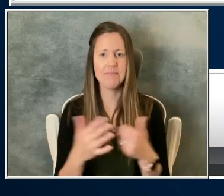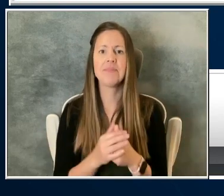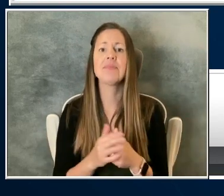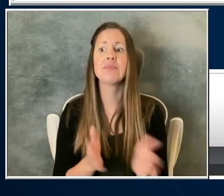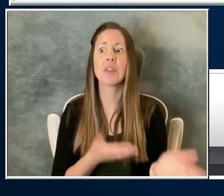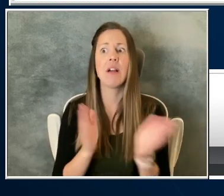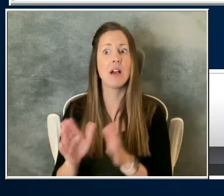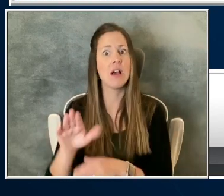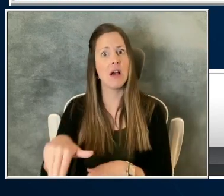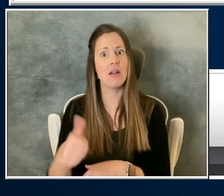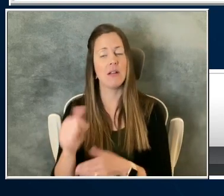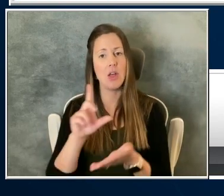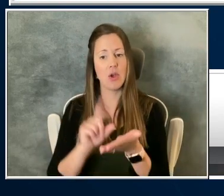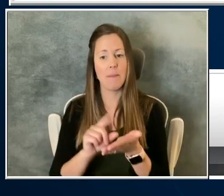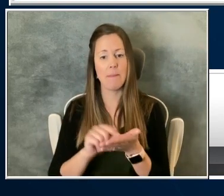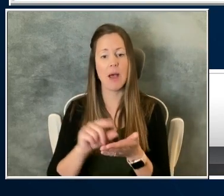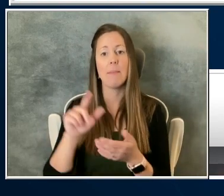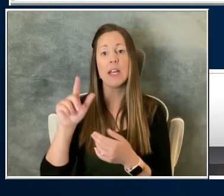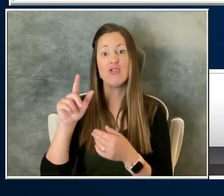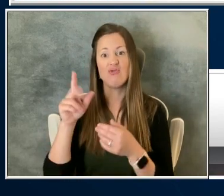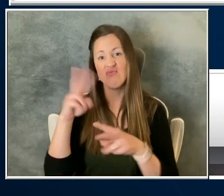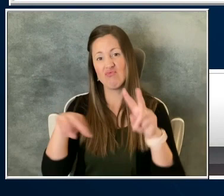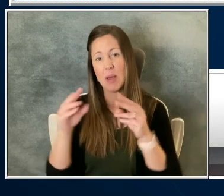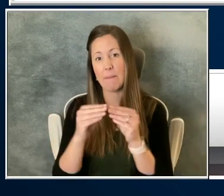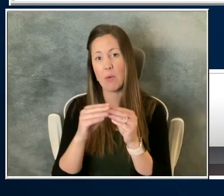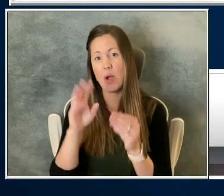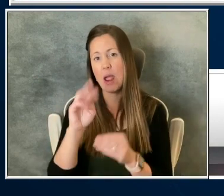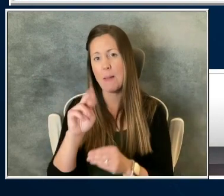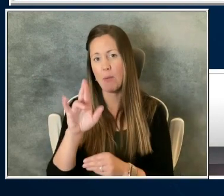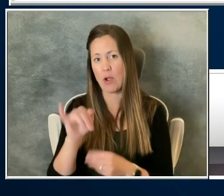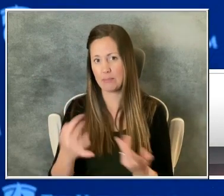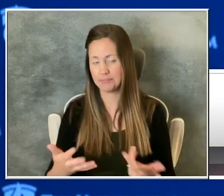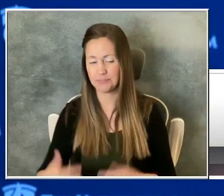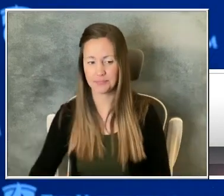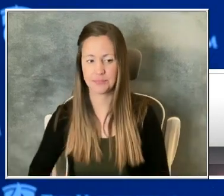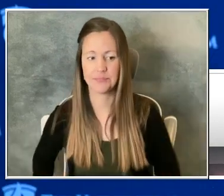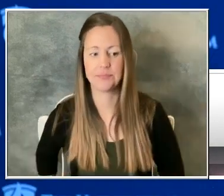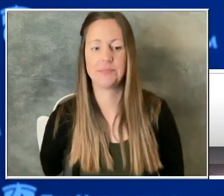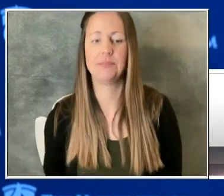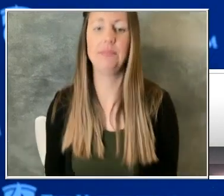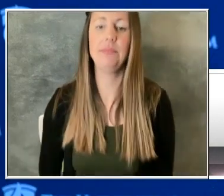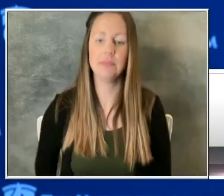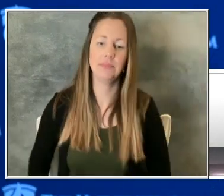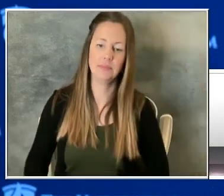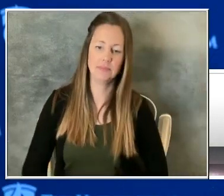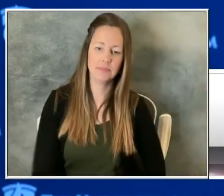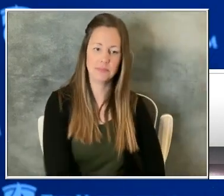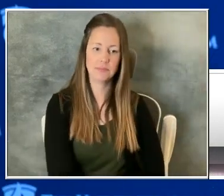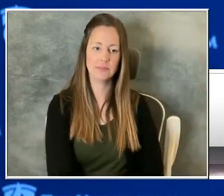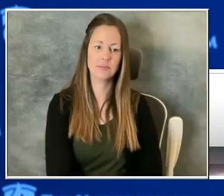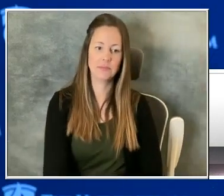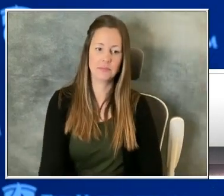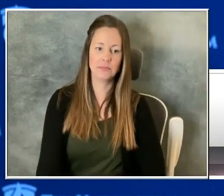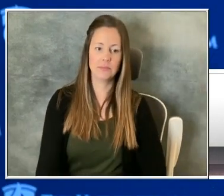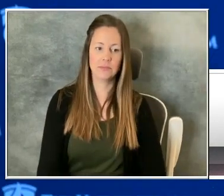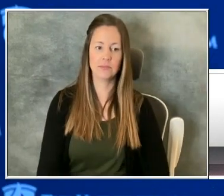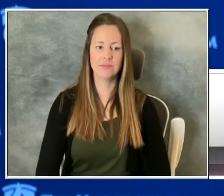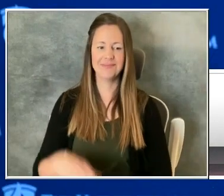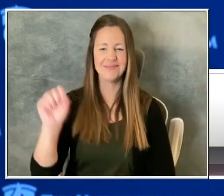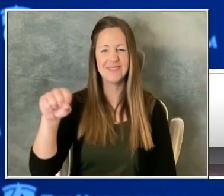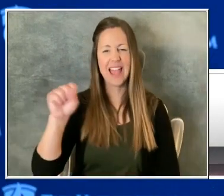in The Lancet looking at MRIs. Talk to us about those. You know, we are still trying to, number one, define long COVID. What is it? Because a lot of it is